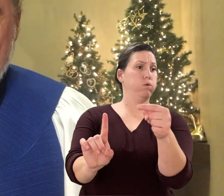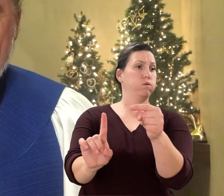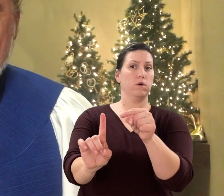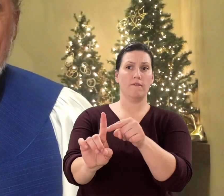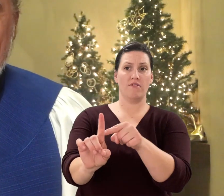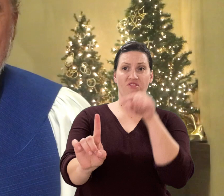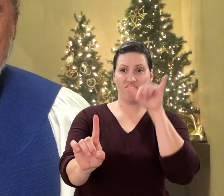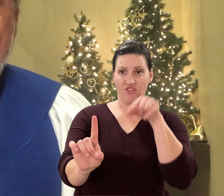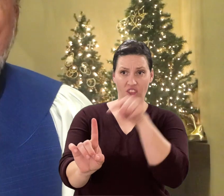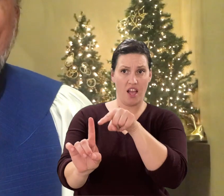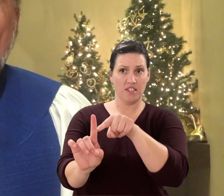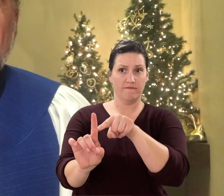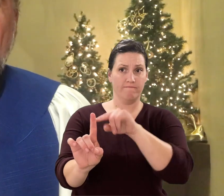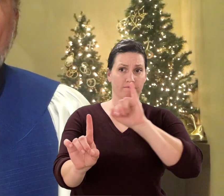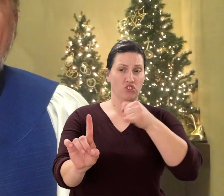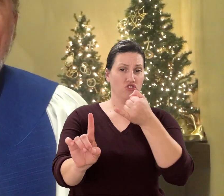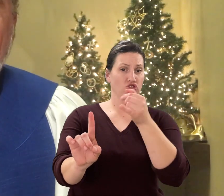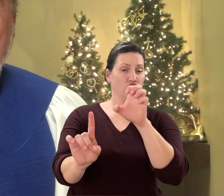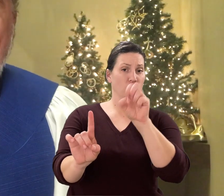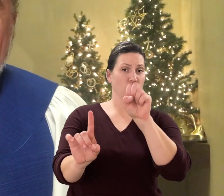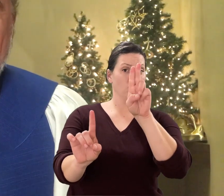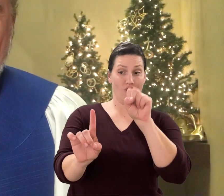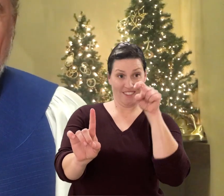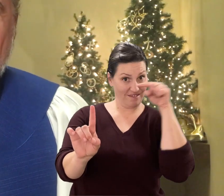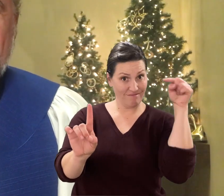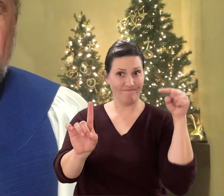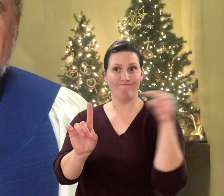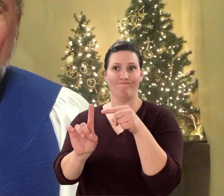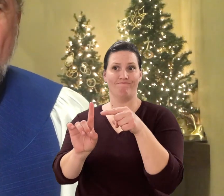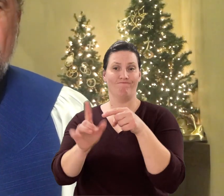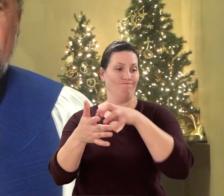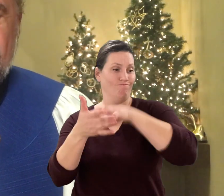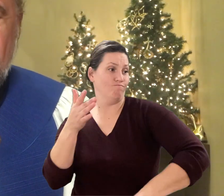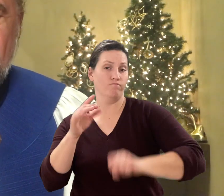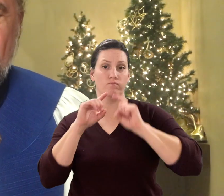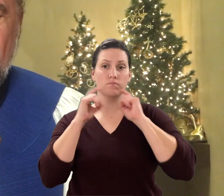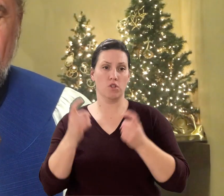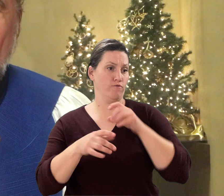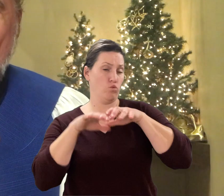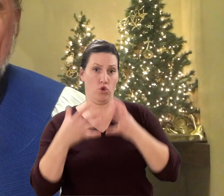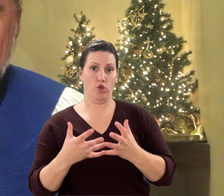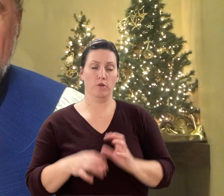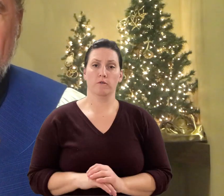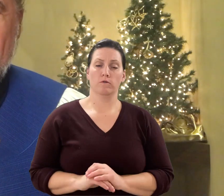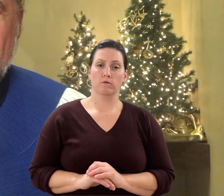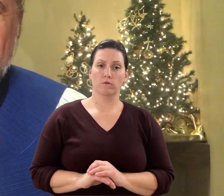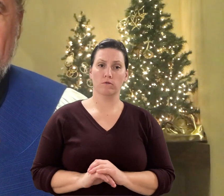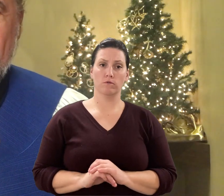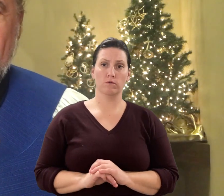him. Behold, the Lamb of God who takes away the sin of the world."